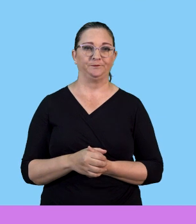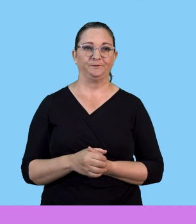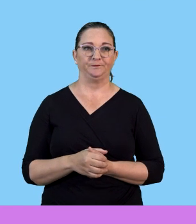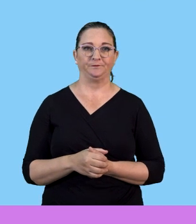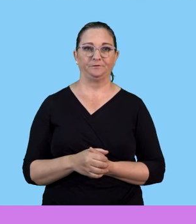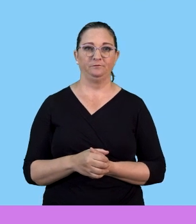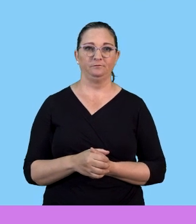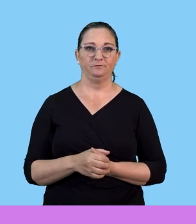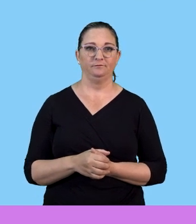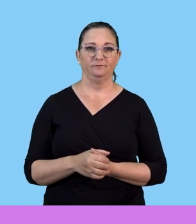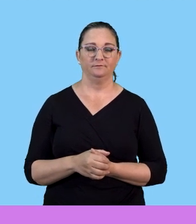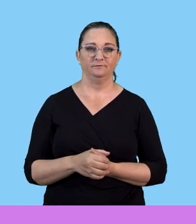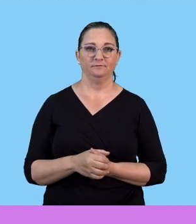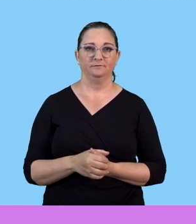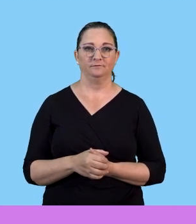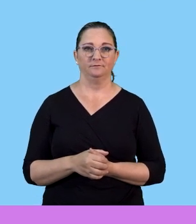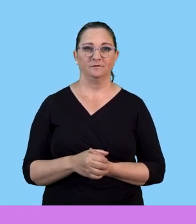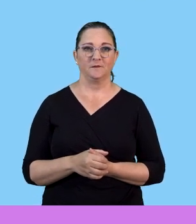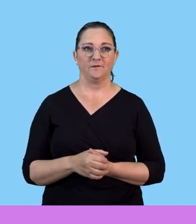quickly calculate the difference.